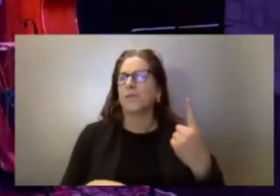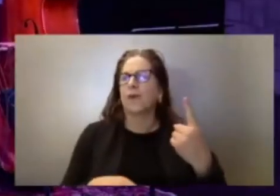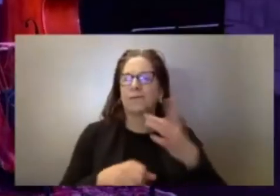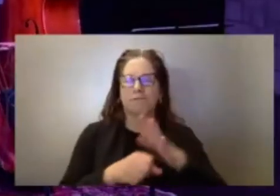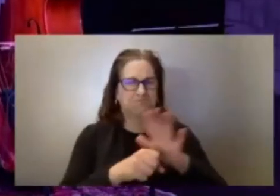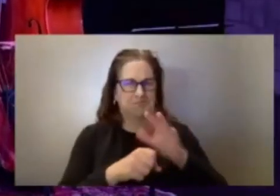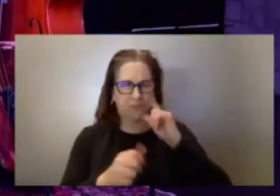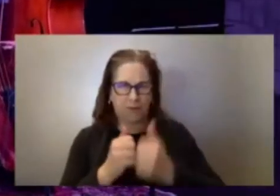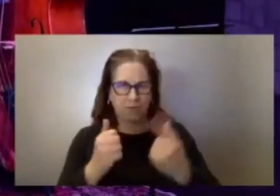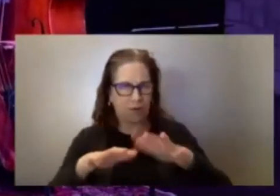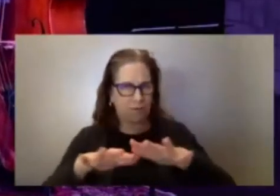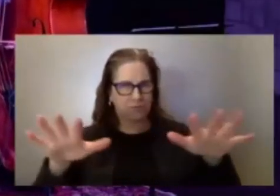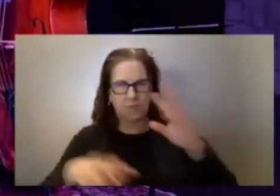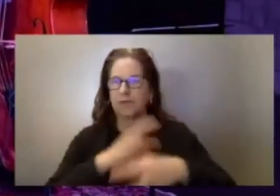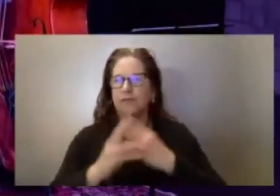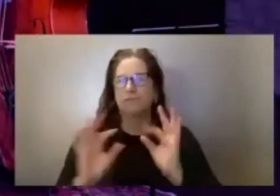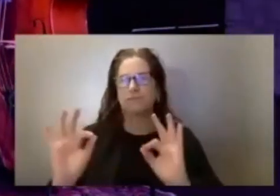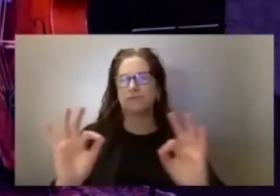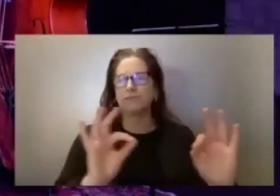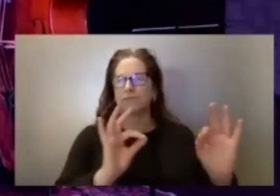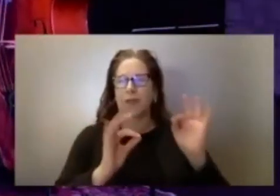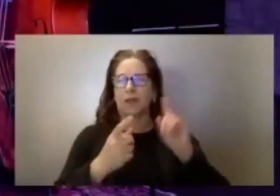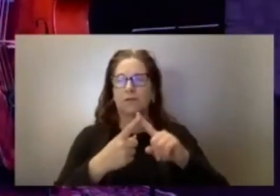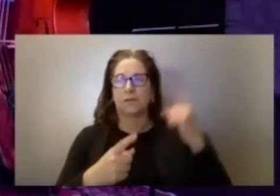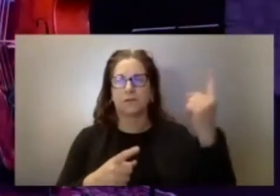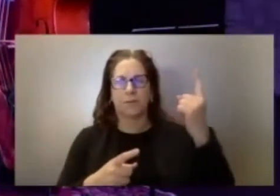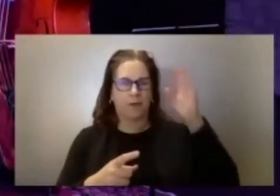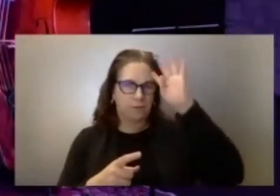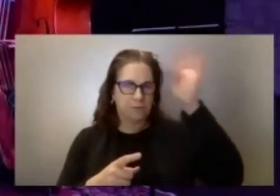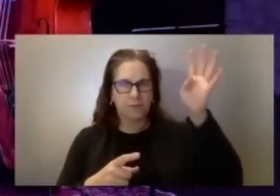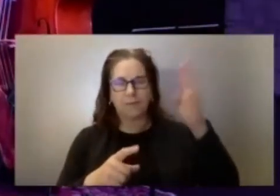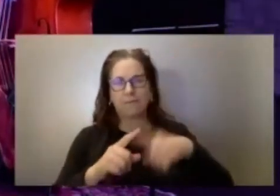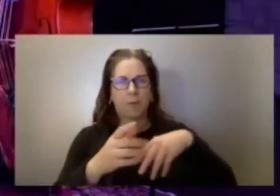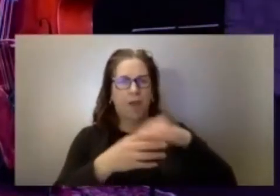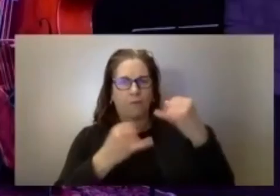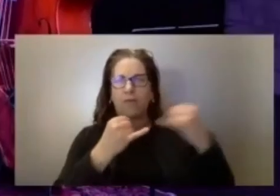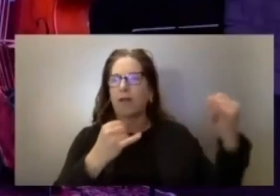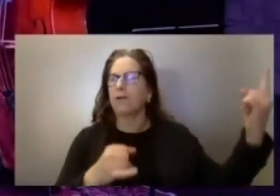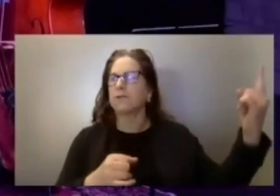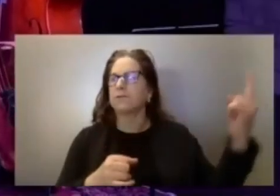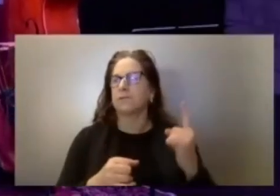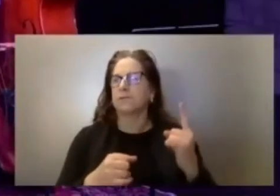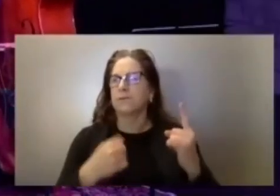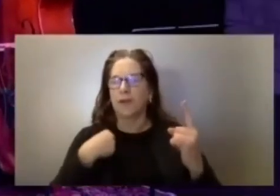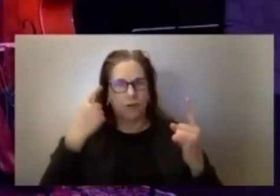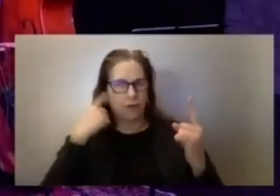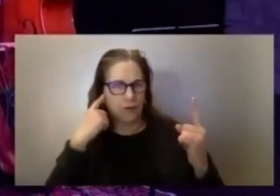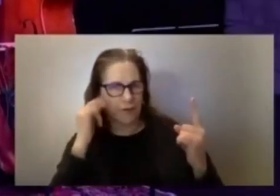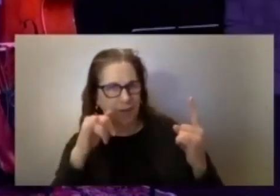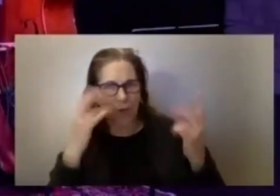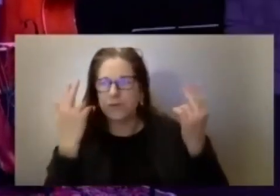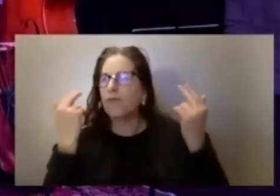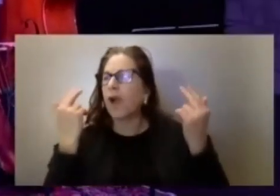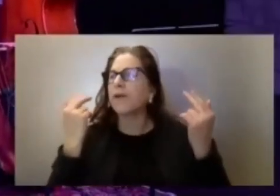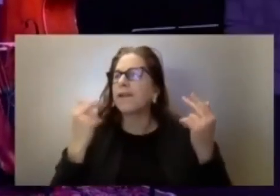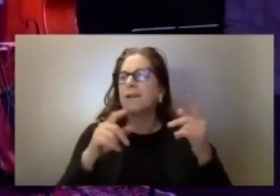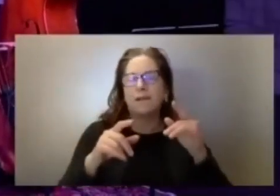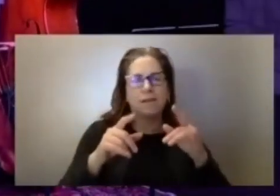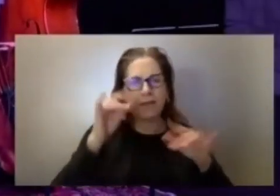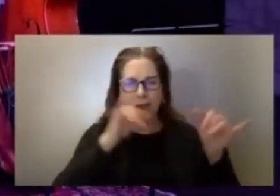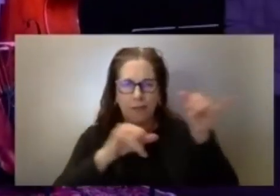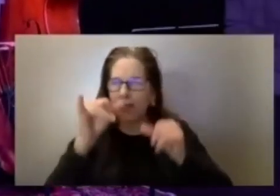Before this one, there was enough for everyone until somebody got out of line. We heard it